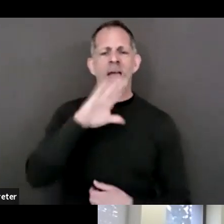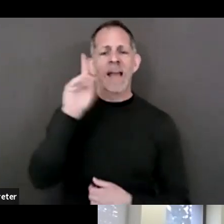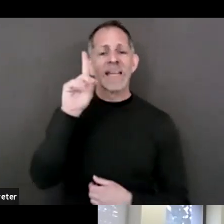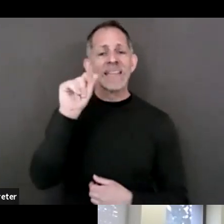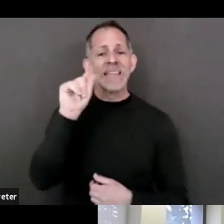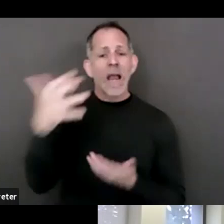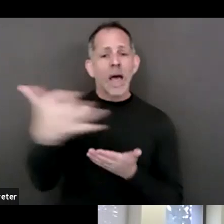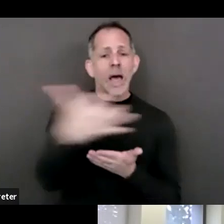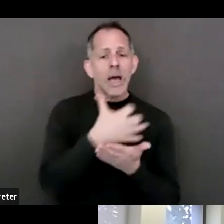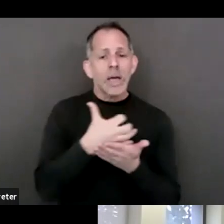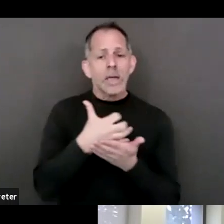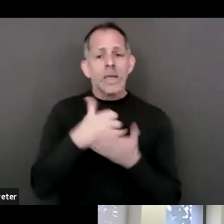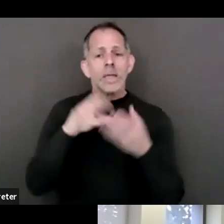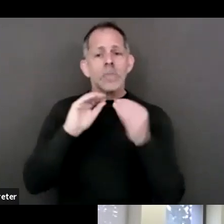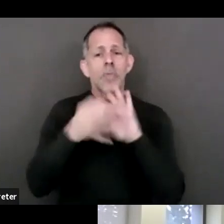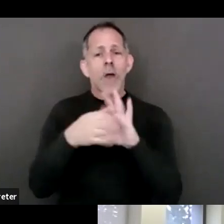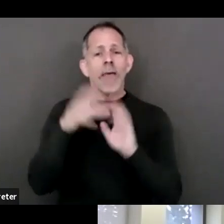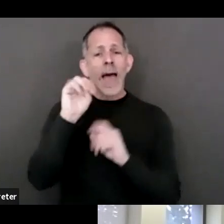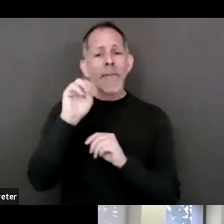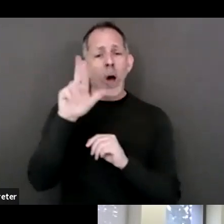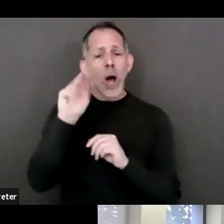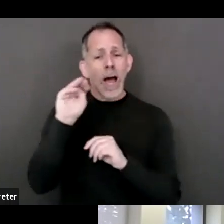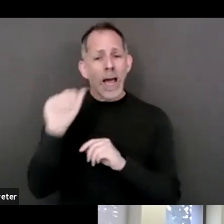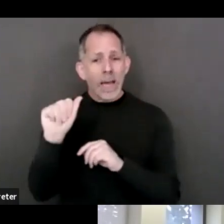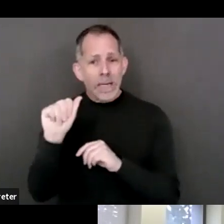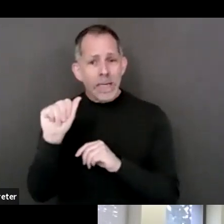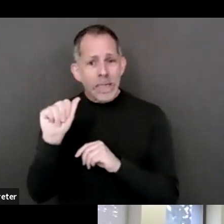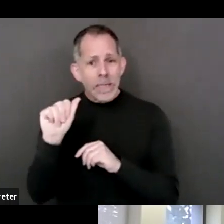therapeutic effect for long COVID?